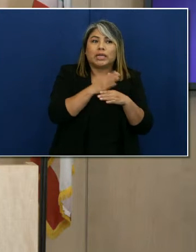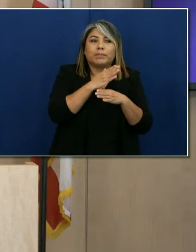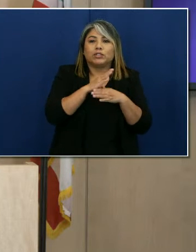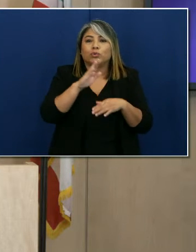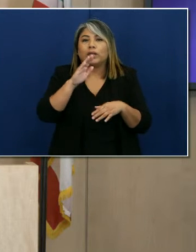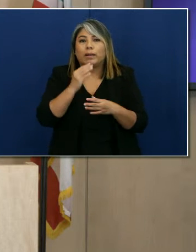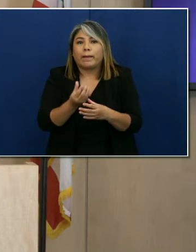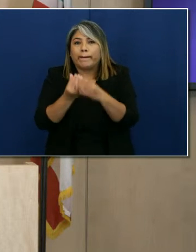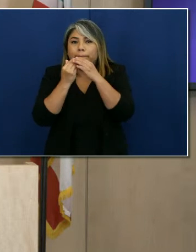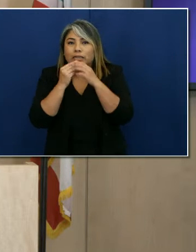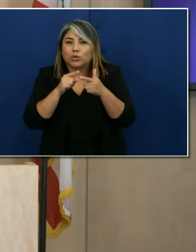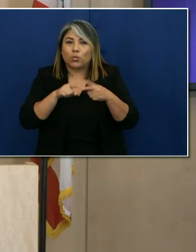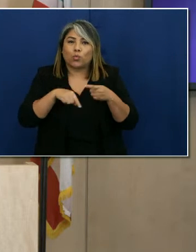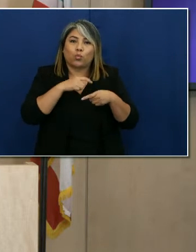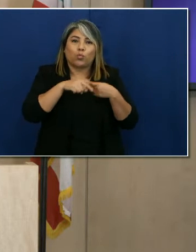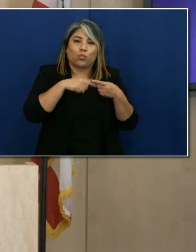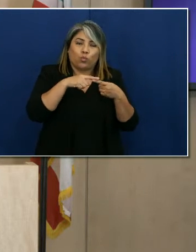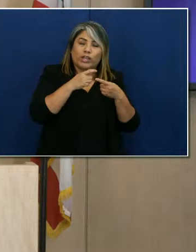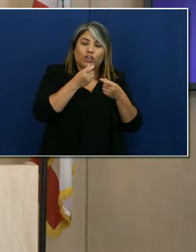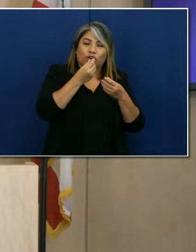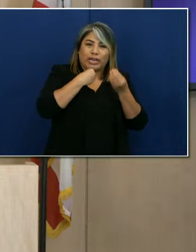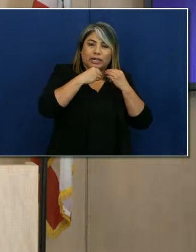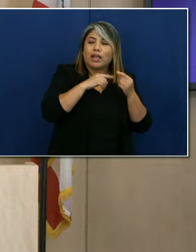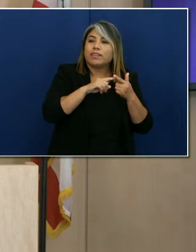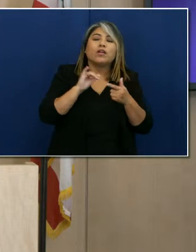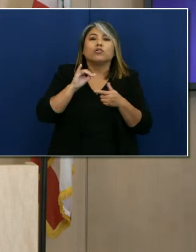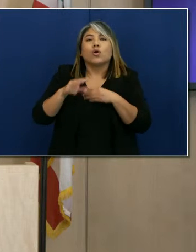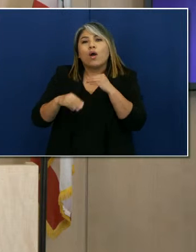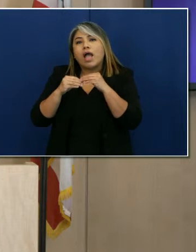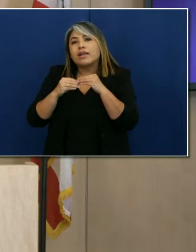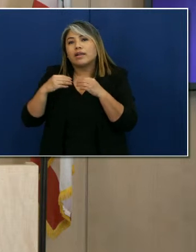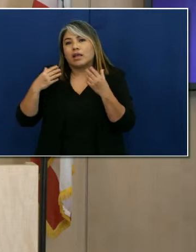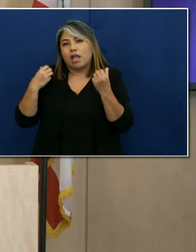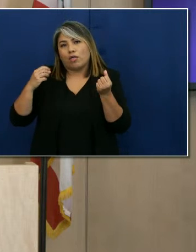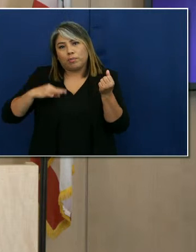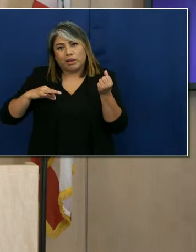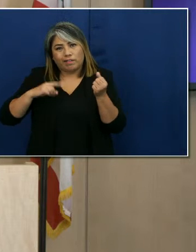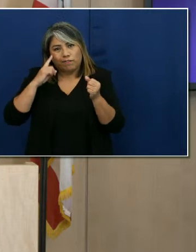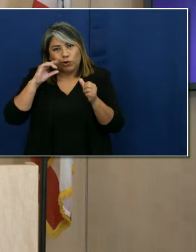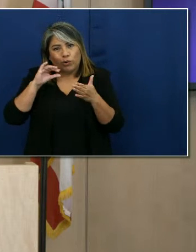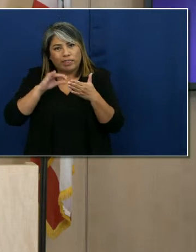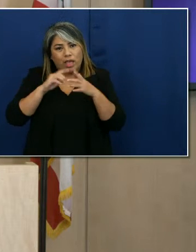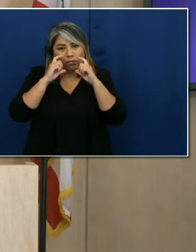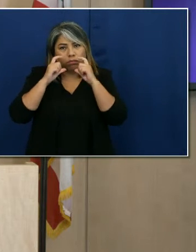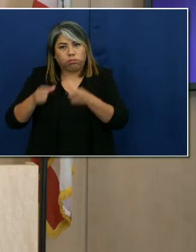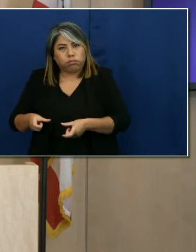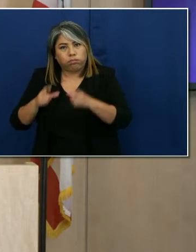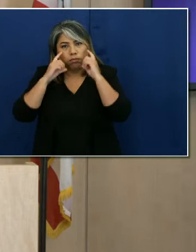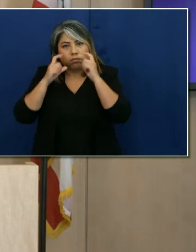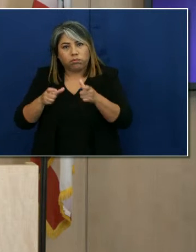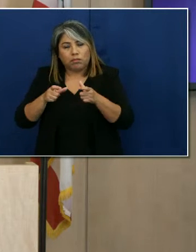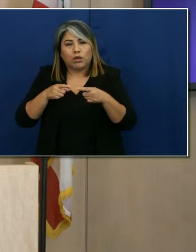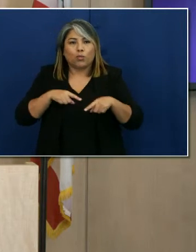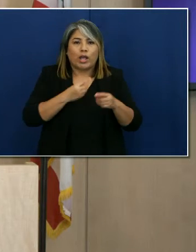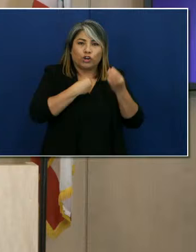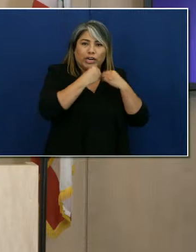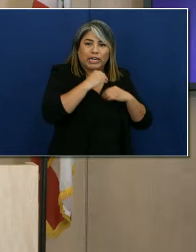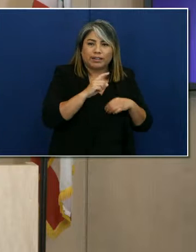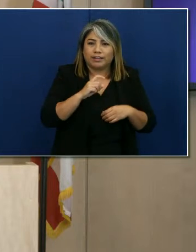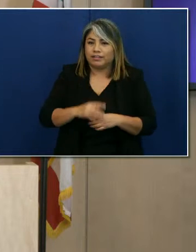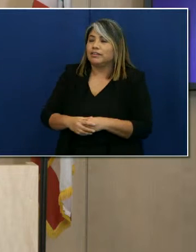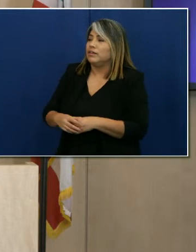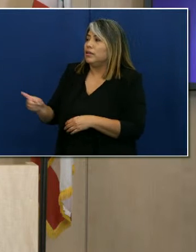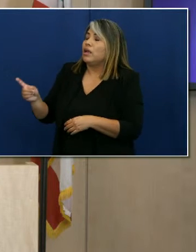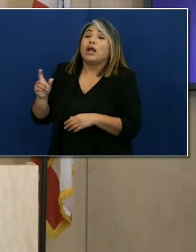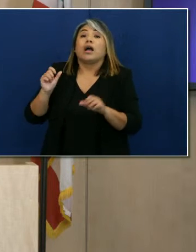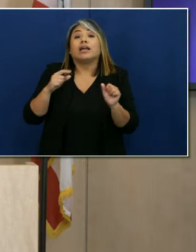while dining? And is there any added health benefit for doing so? So I can tell you that our